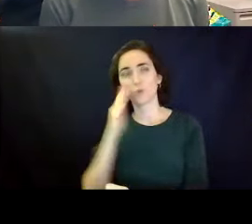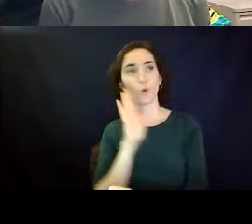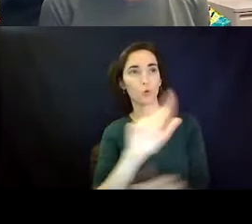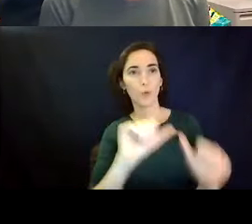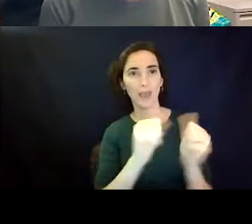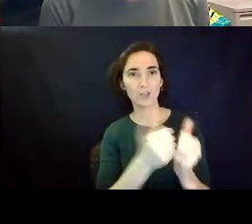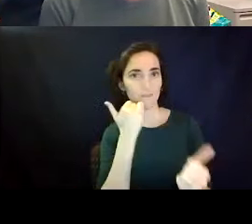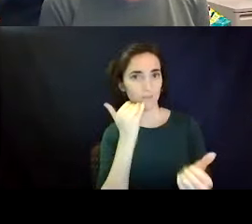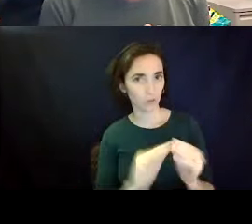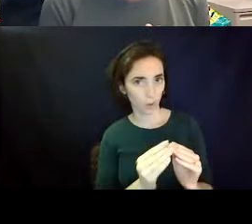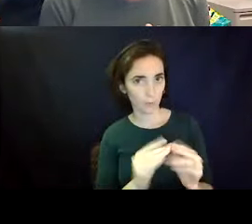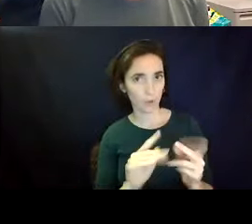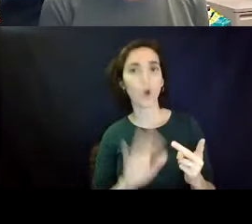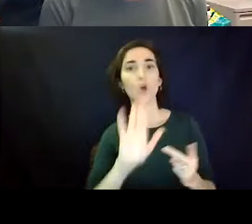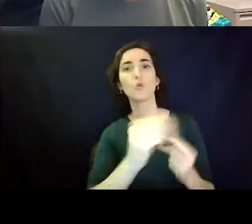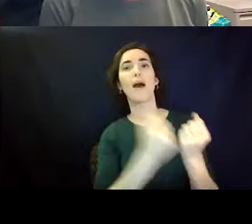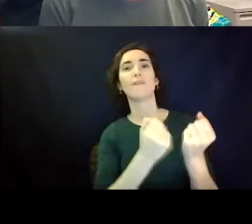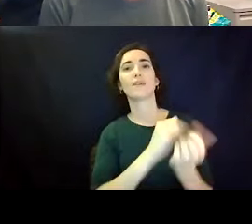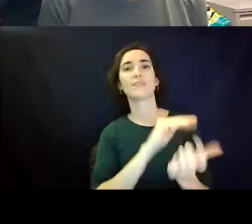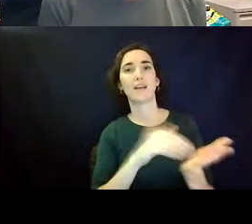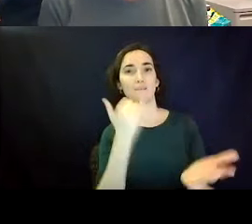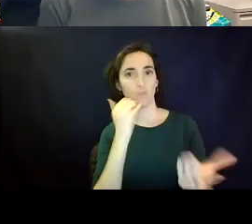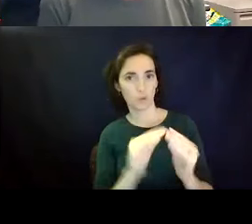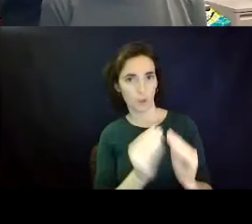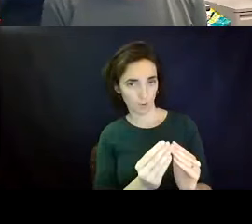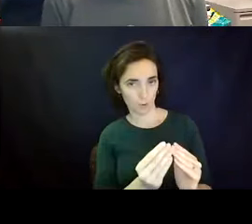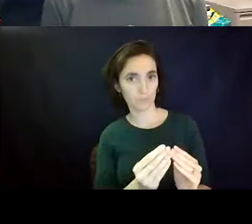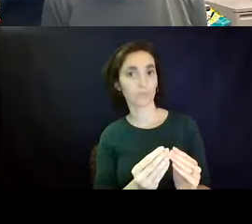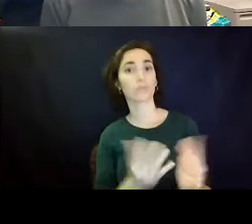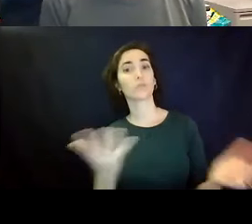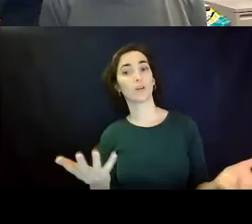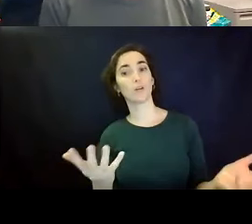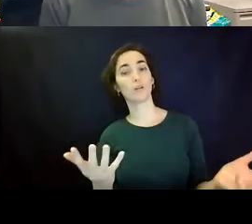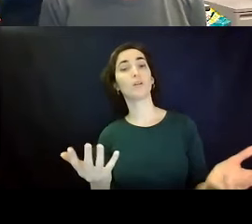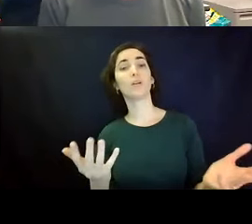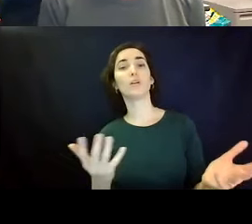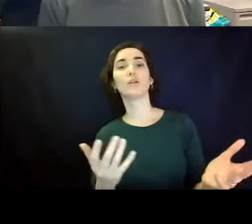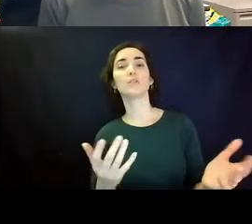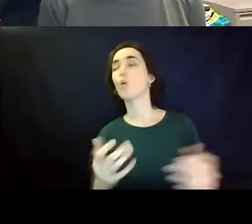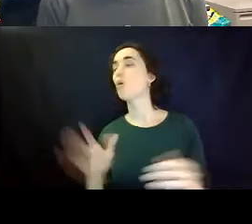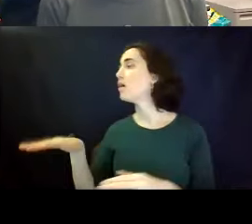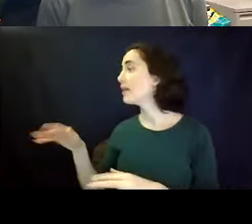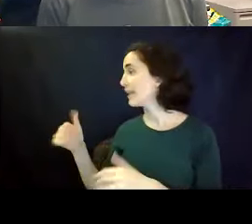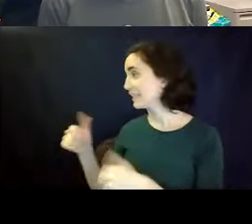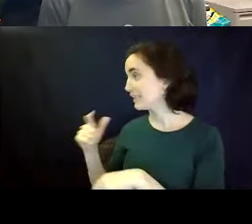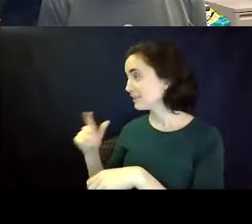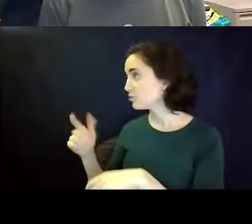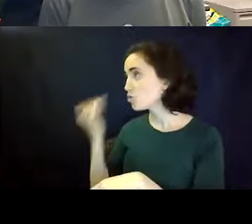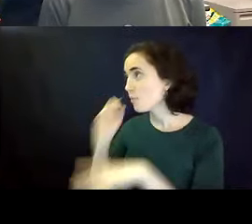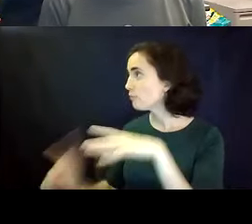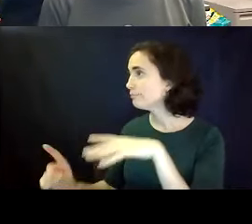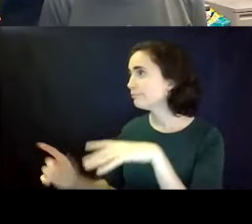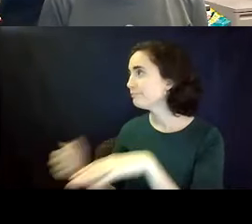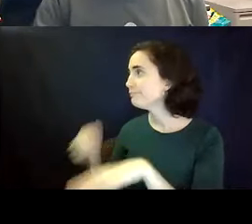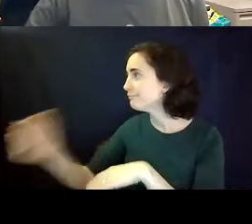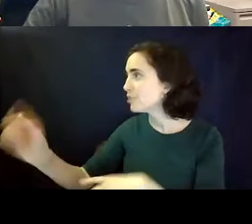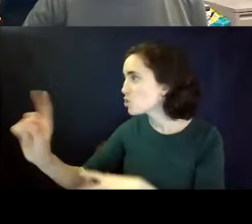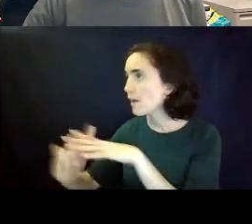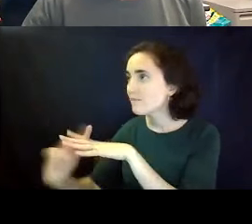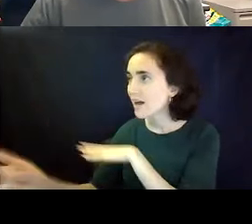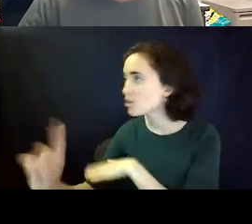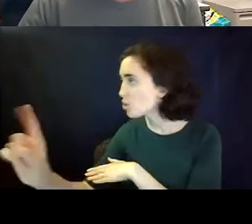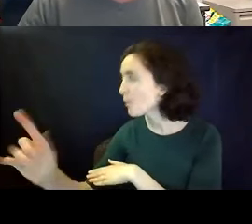your advocacy center's phone numbers to say, hey, wherever you end up, why don't you give me a call so I know where you are. So those things are